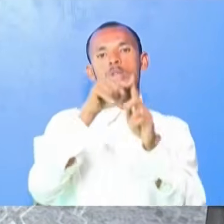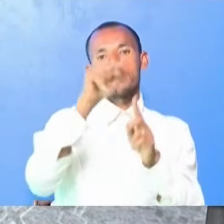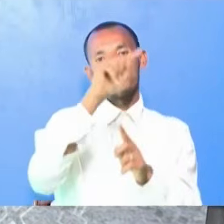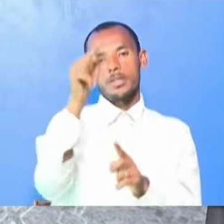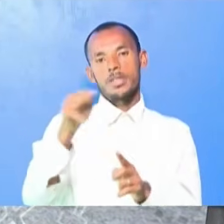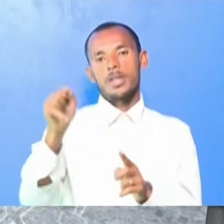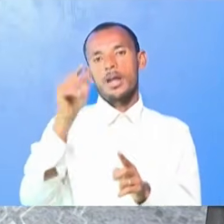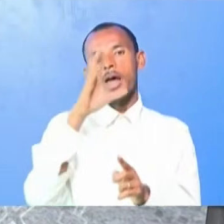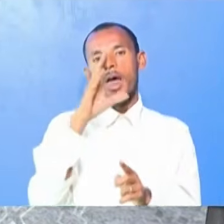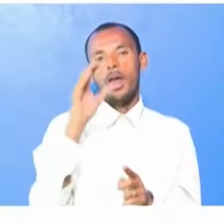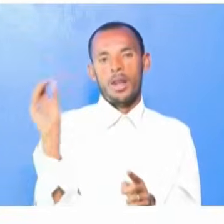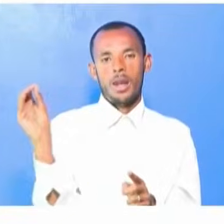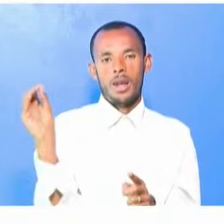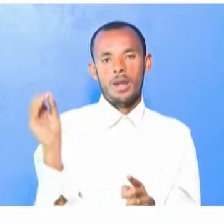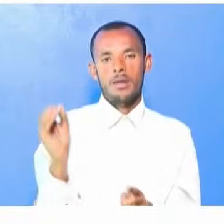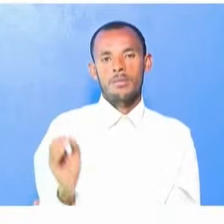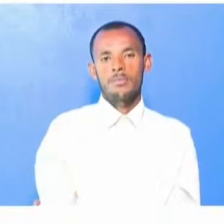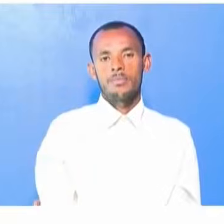And